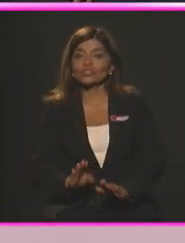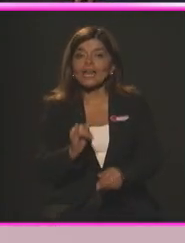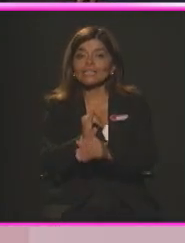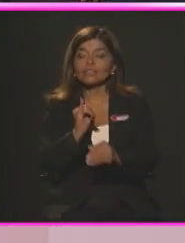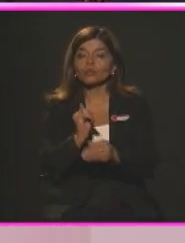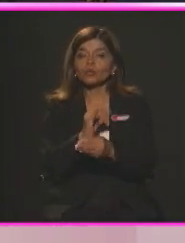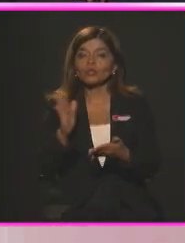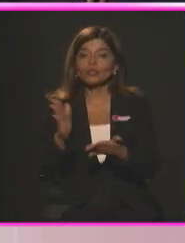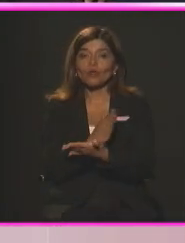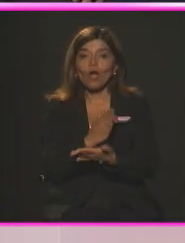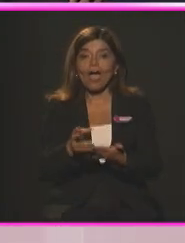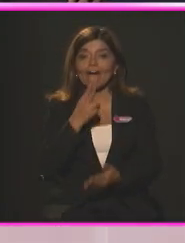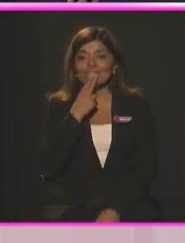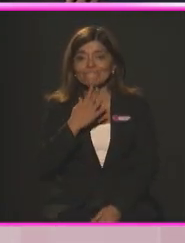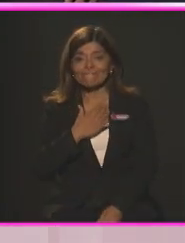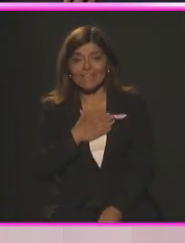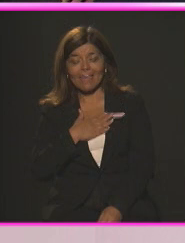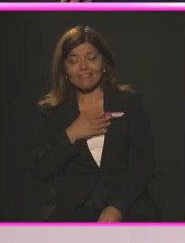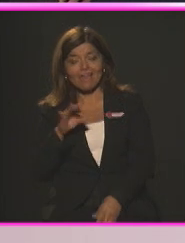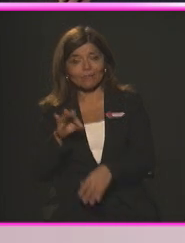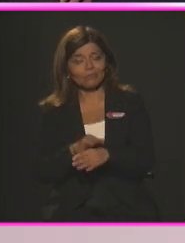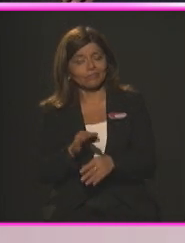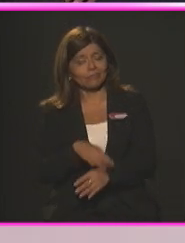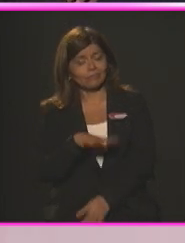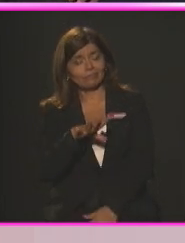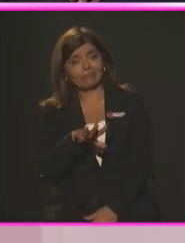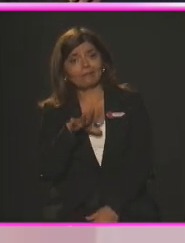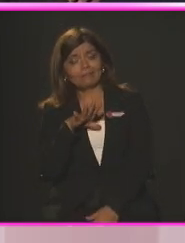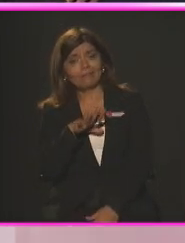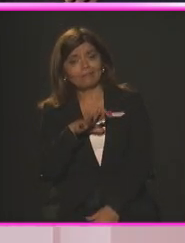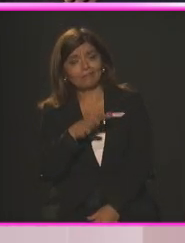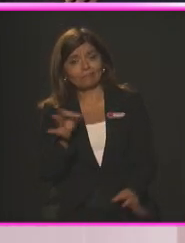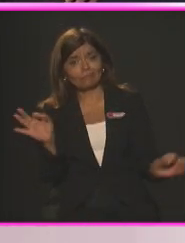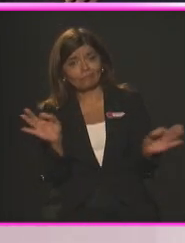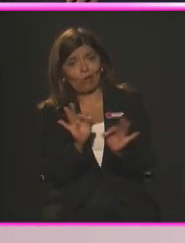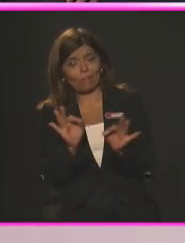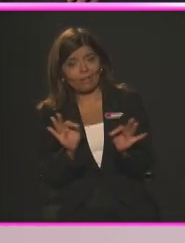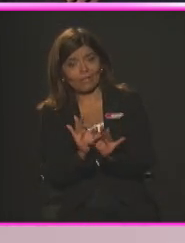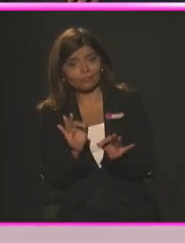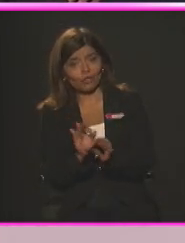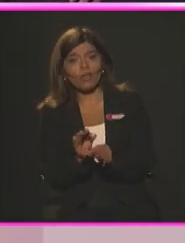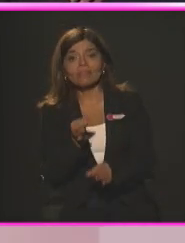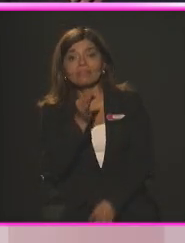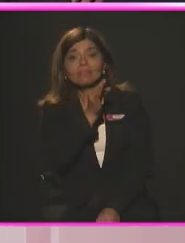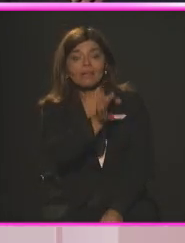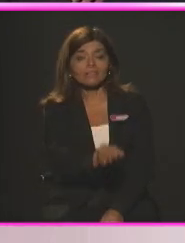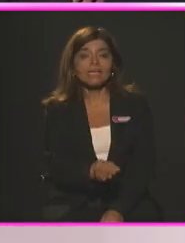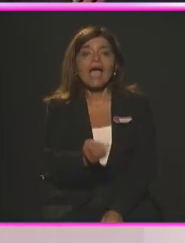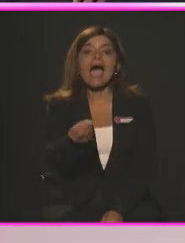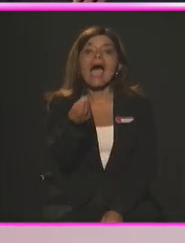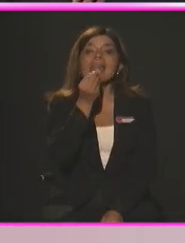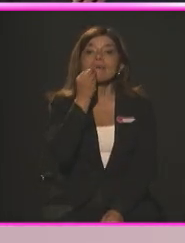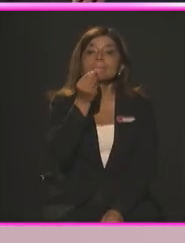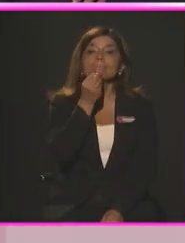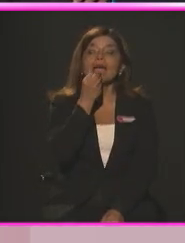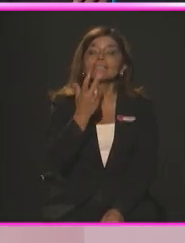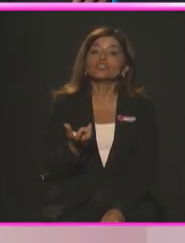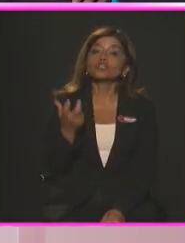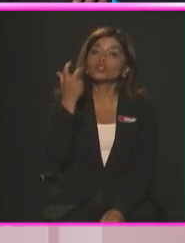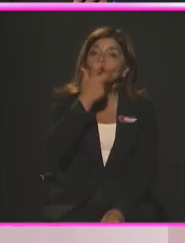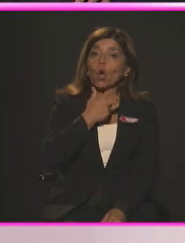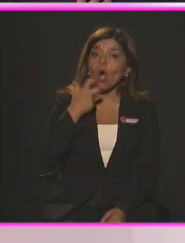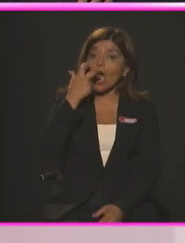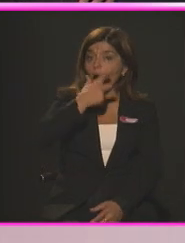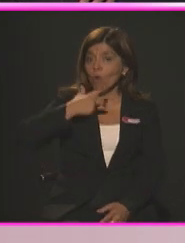quote from his talk where he said that food is a language that speaks to our genes. So think about what that